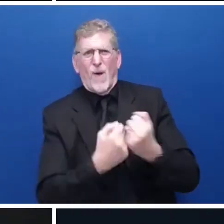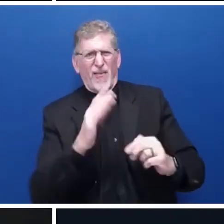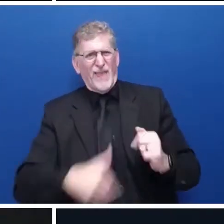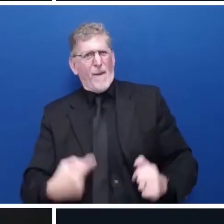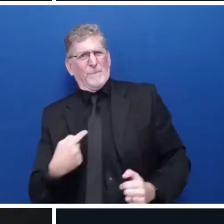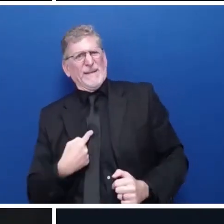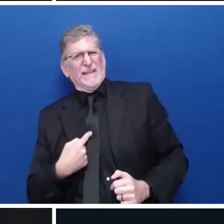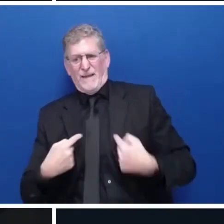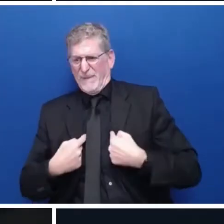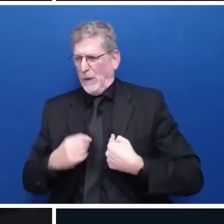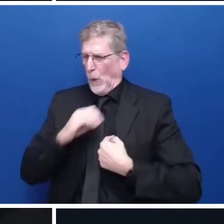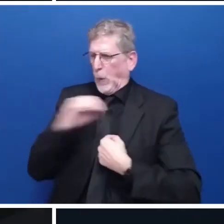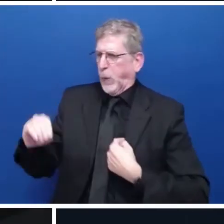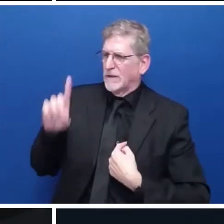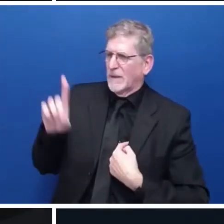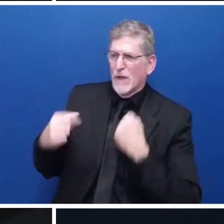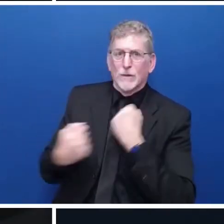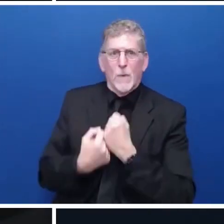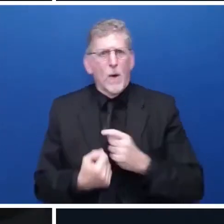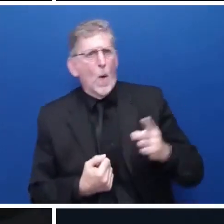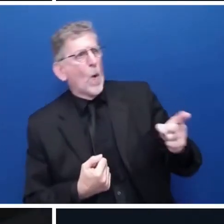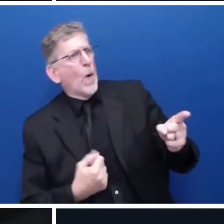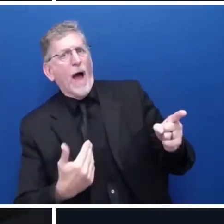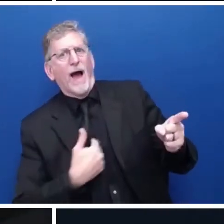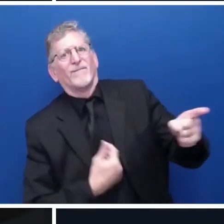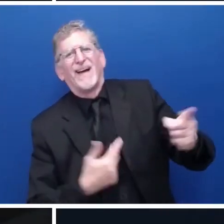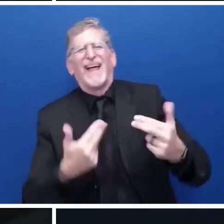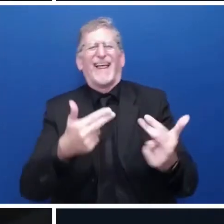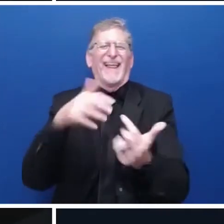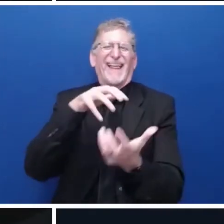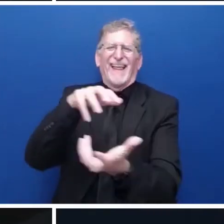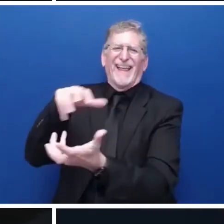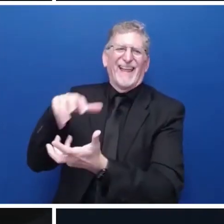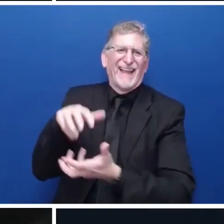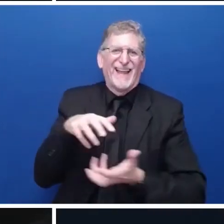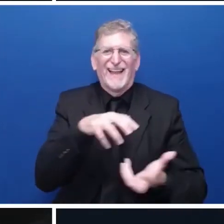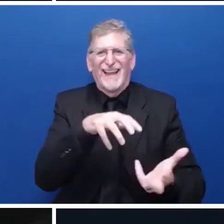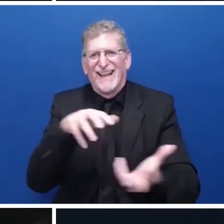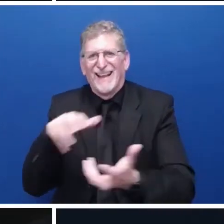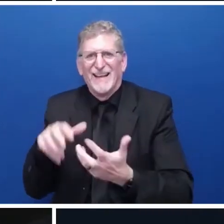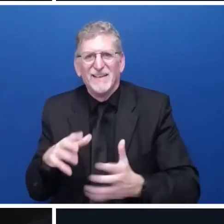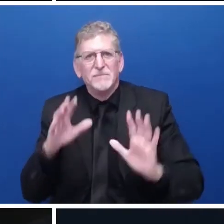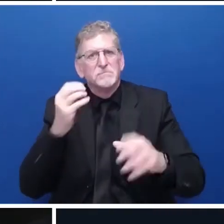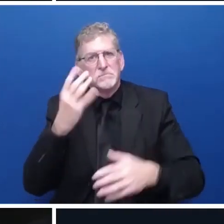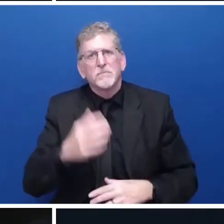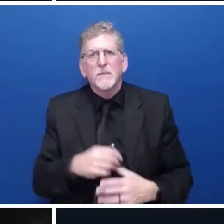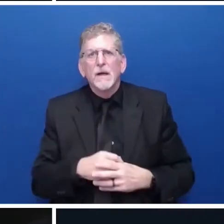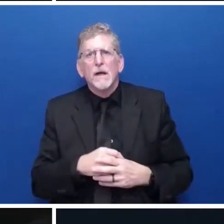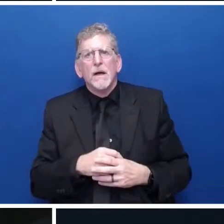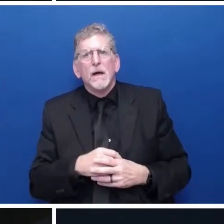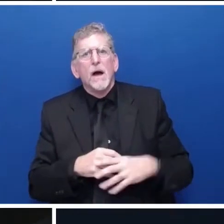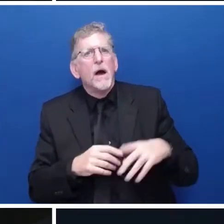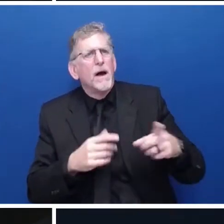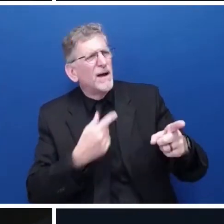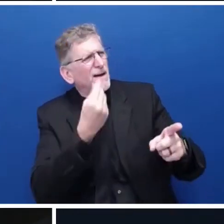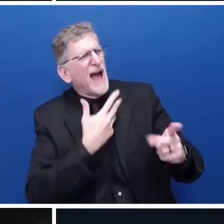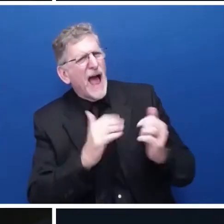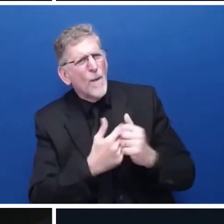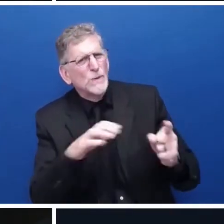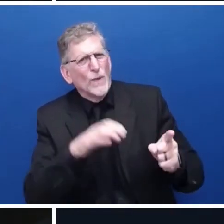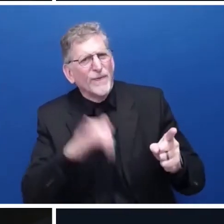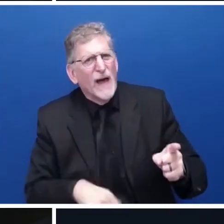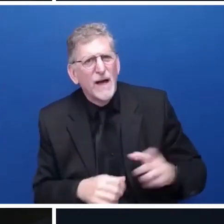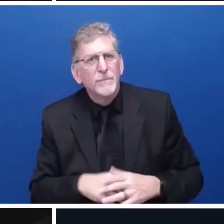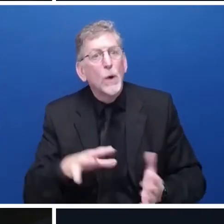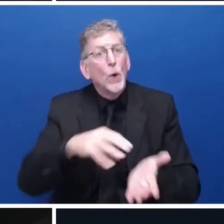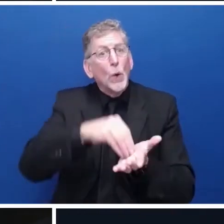Someday you're going to have to tell me how you did that. And students and educators in every state have joined the First